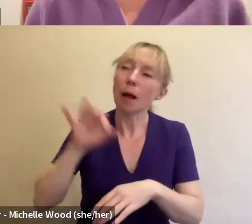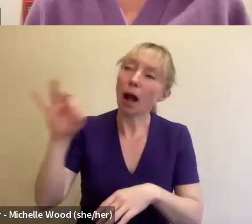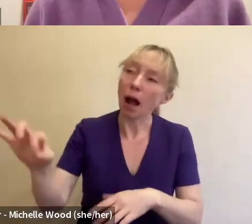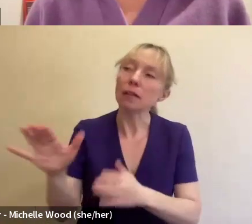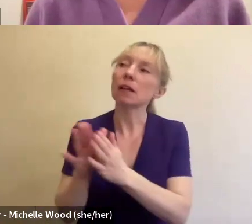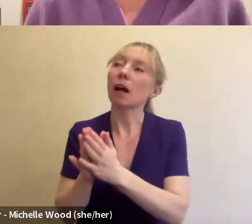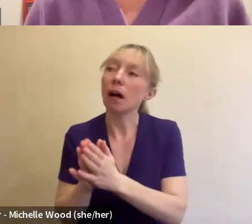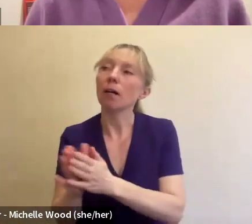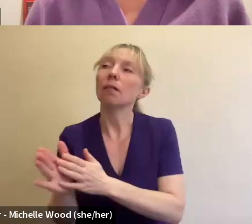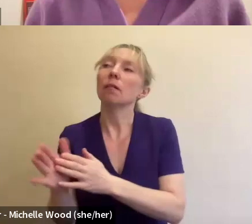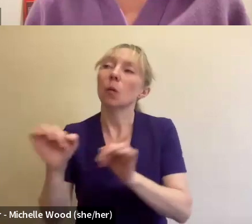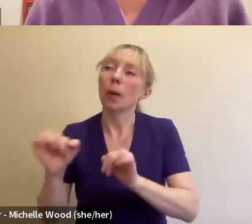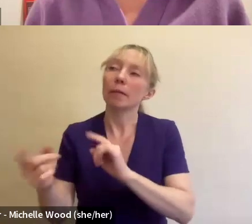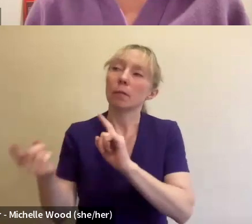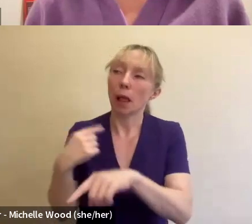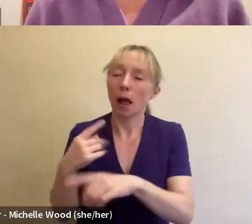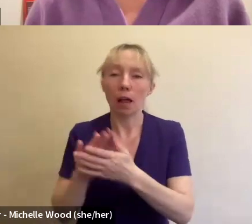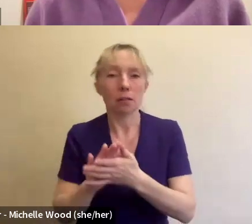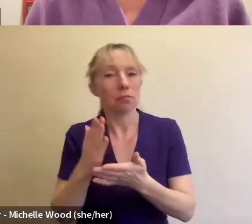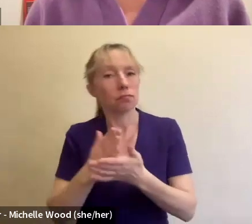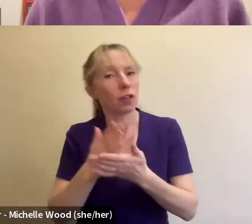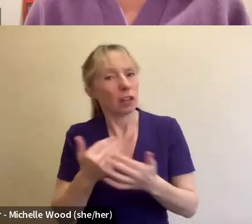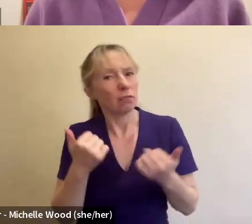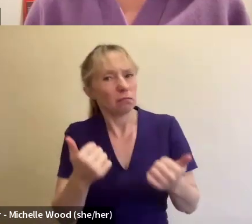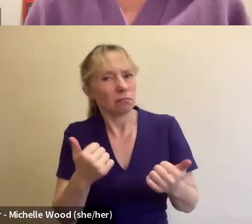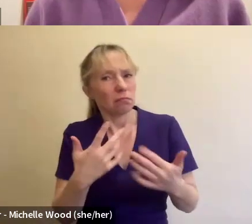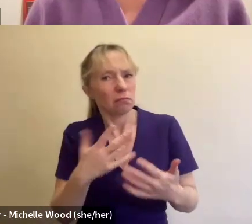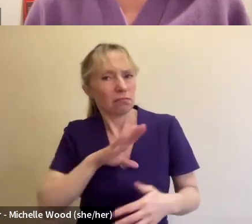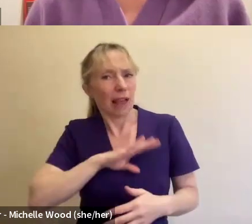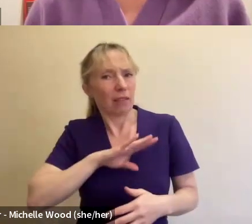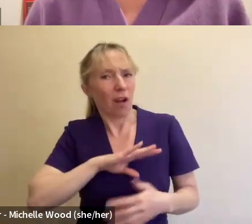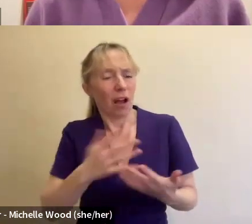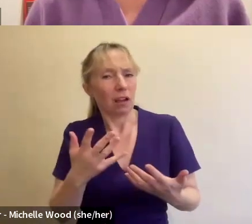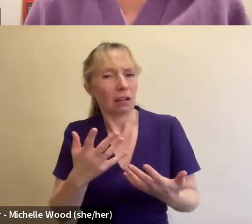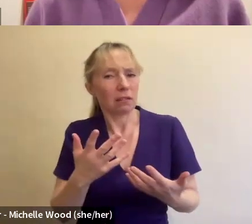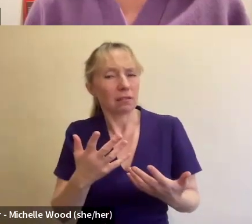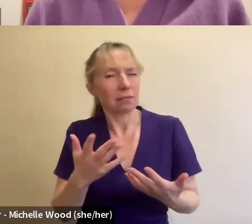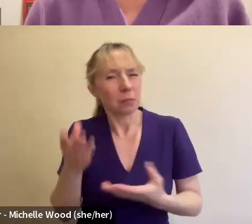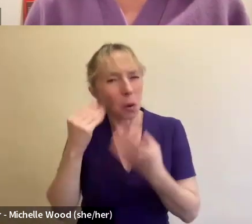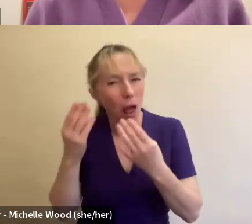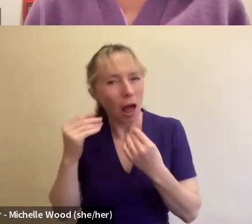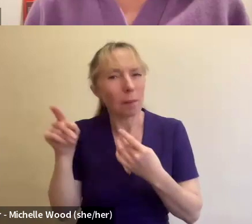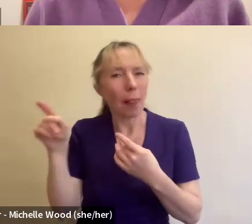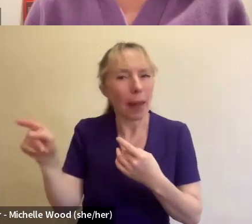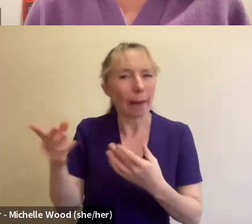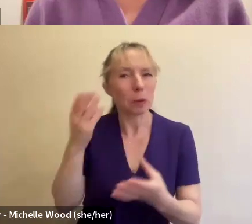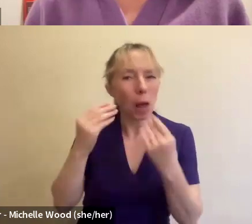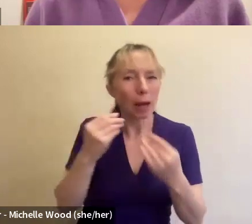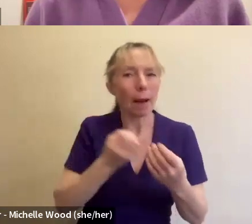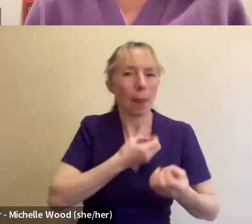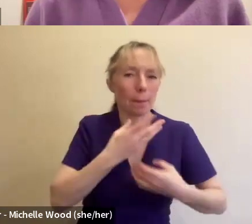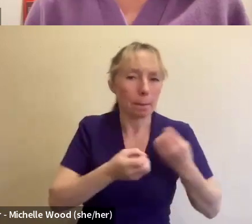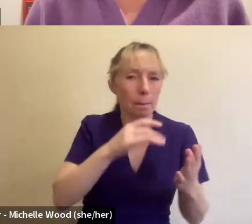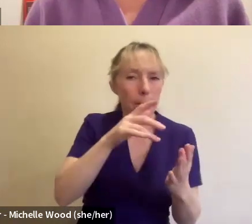fulfilling part of translating. And you learn about the poet, you learn about the poem, you learn about languages